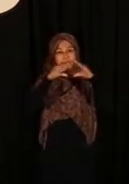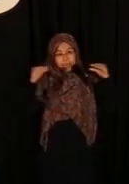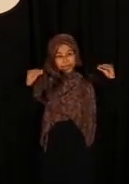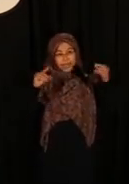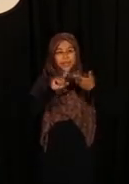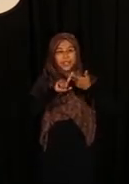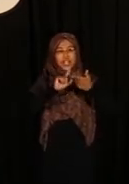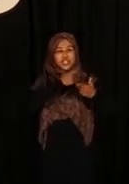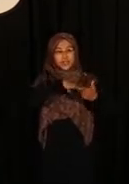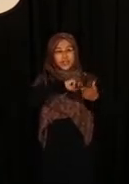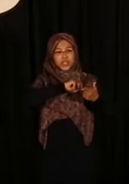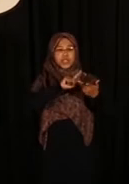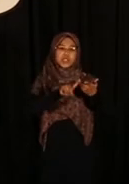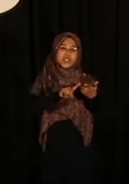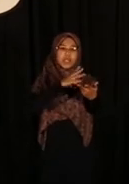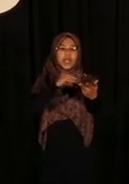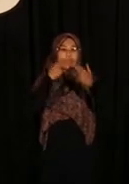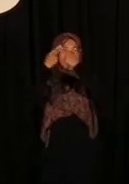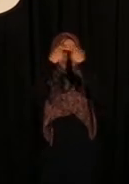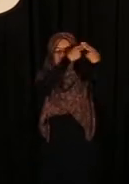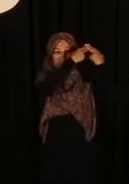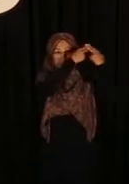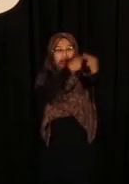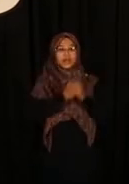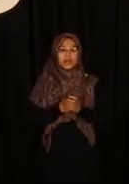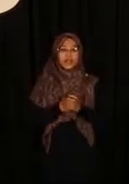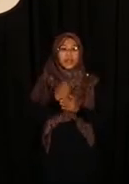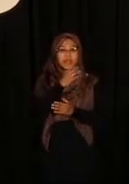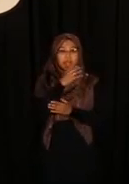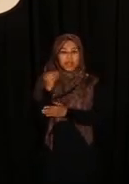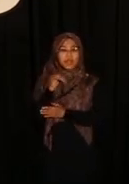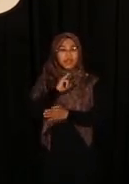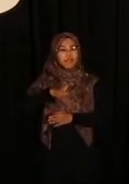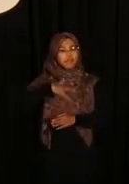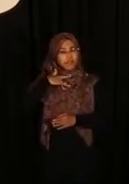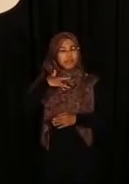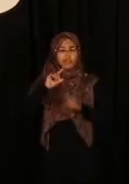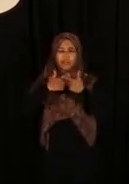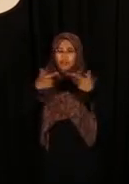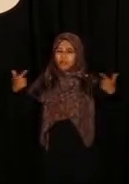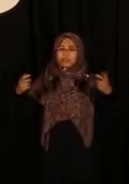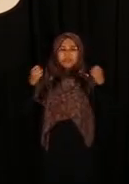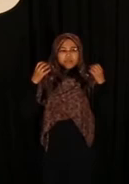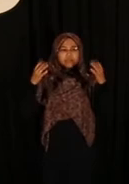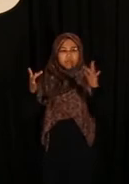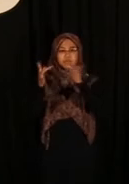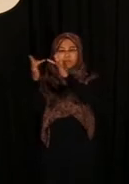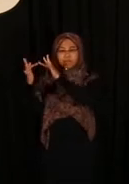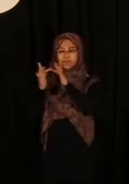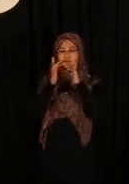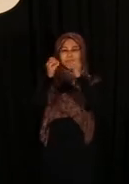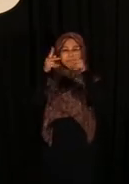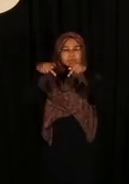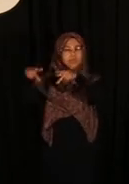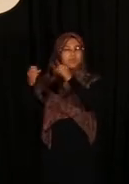Japanese, Spanish, and I'm currently learning Arabic. And I feel that language is a way for us to connect with people